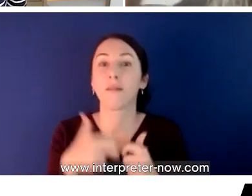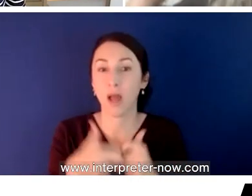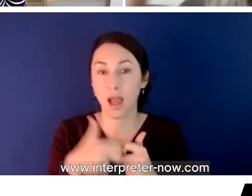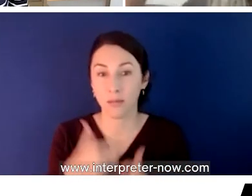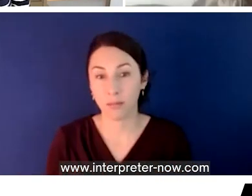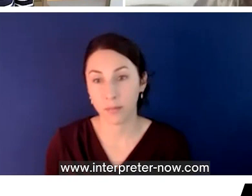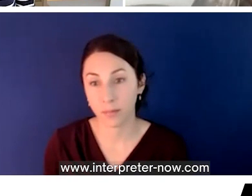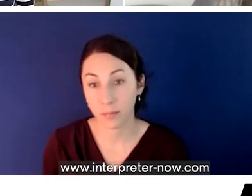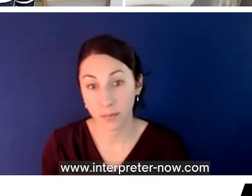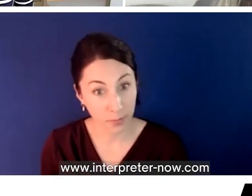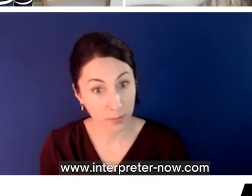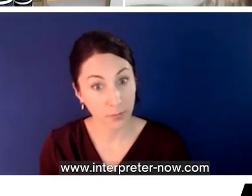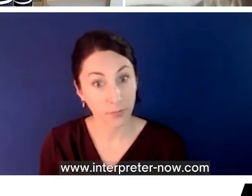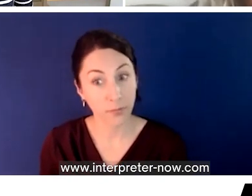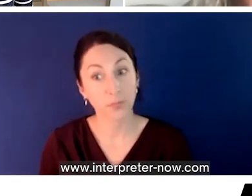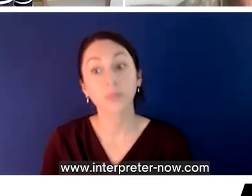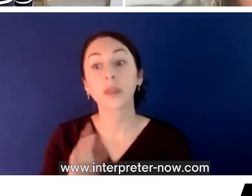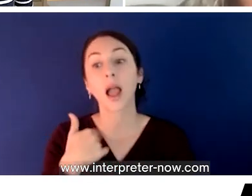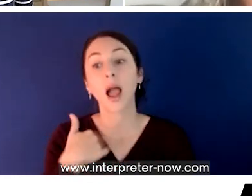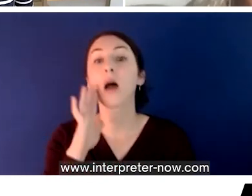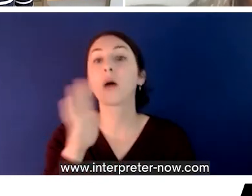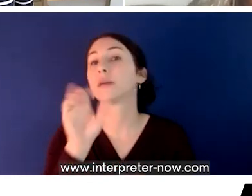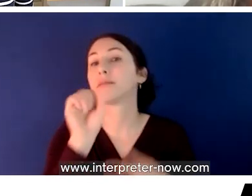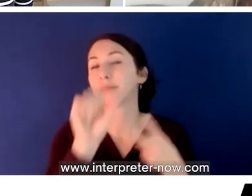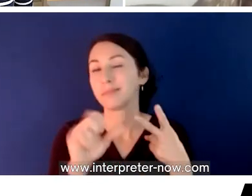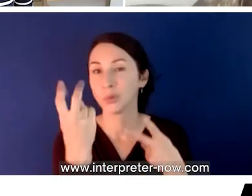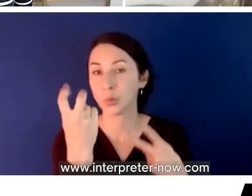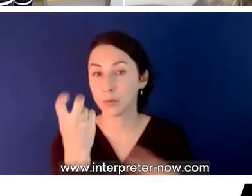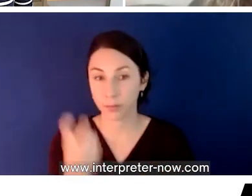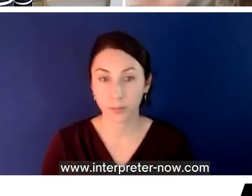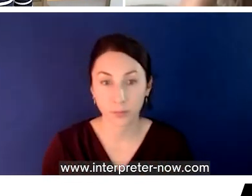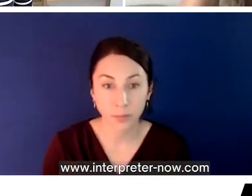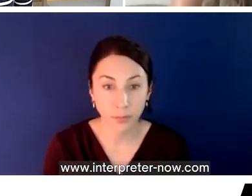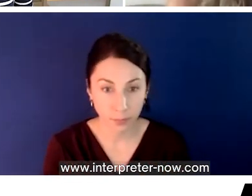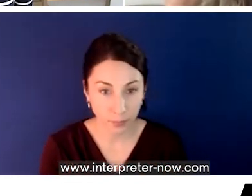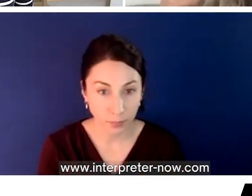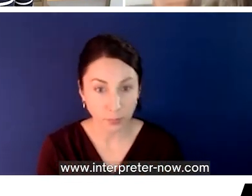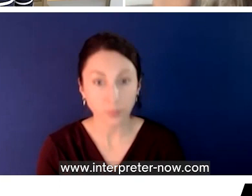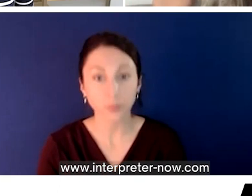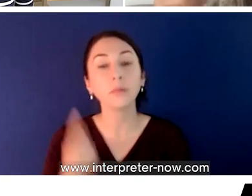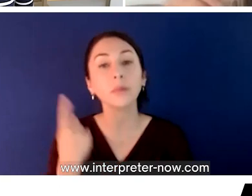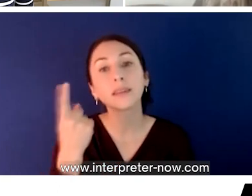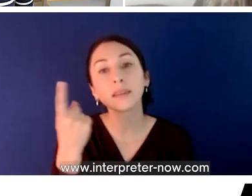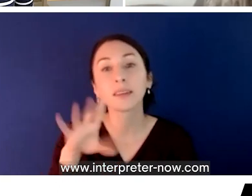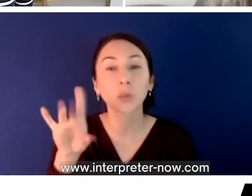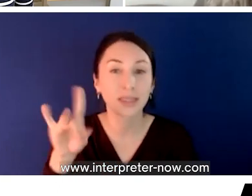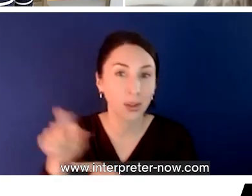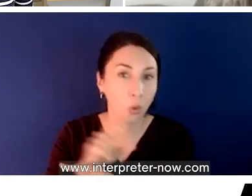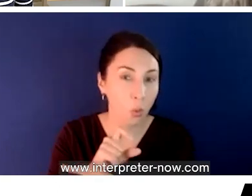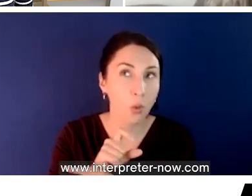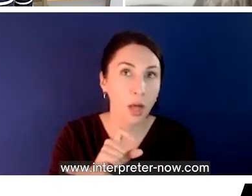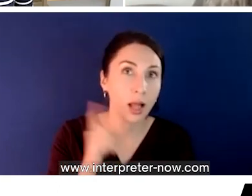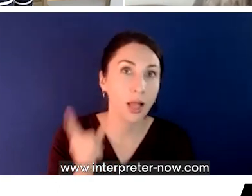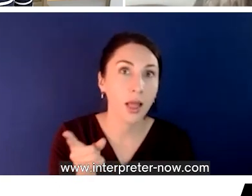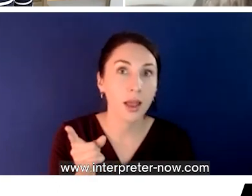I'm like, let's solve the problem. So I'll give you two other examples. So somebody called